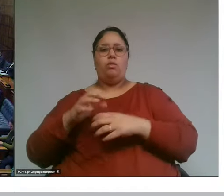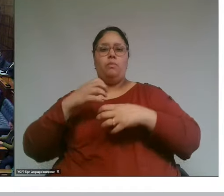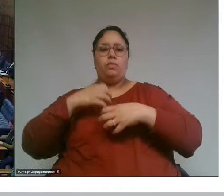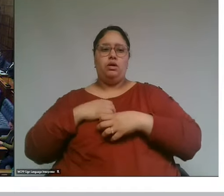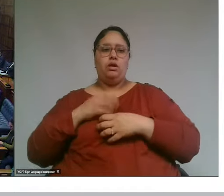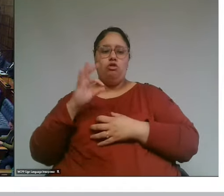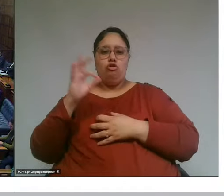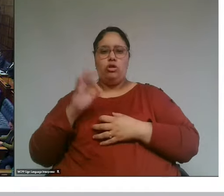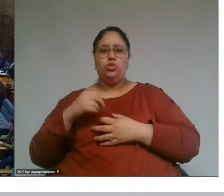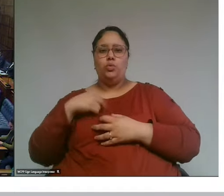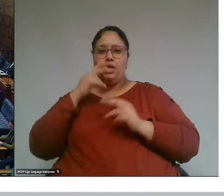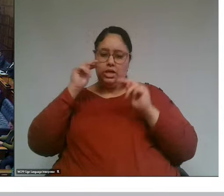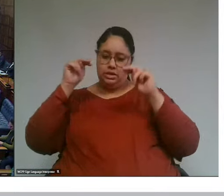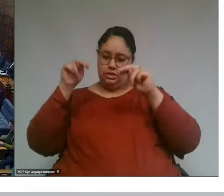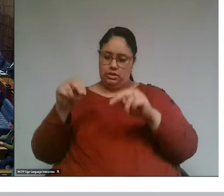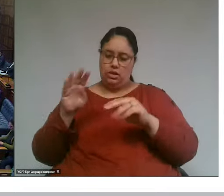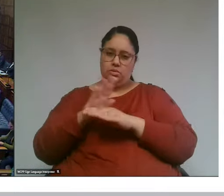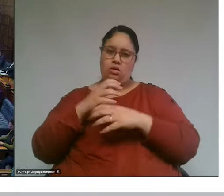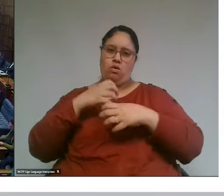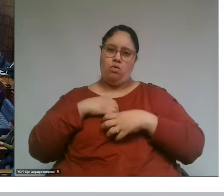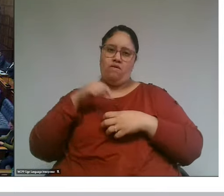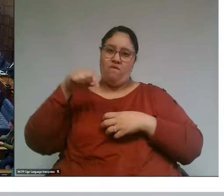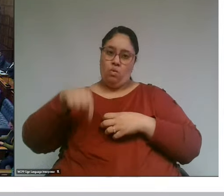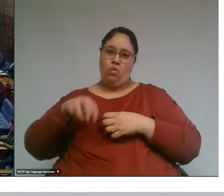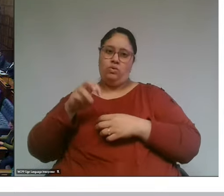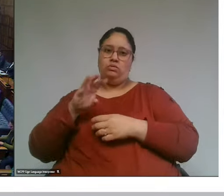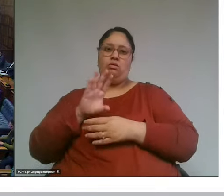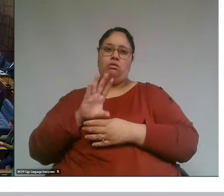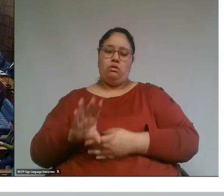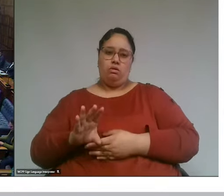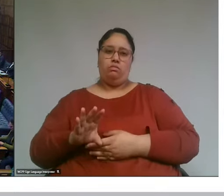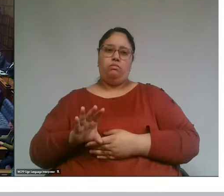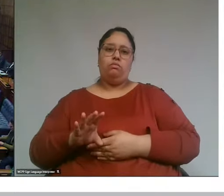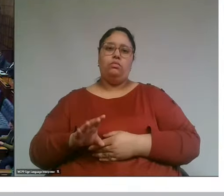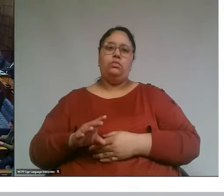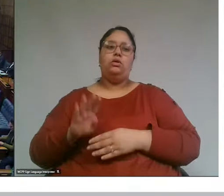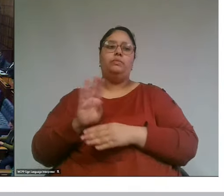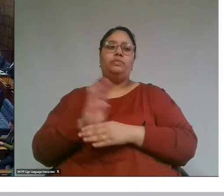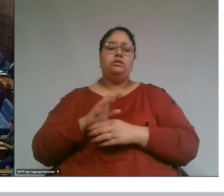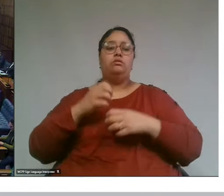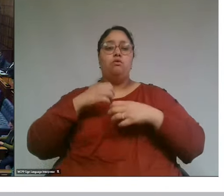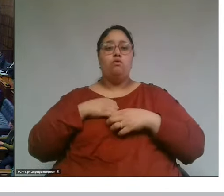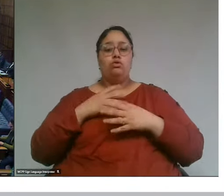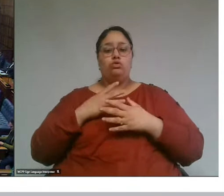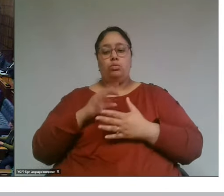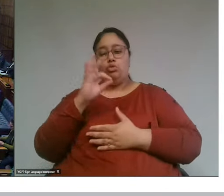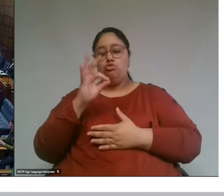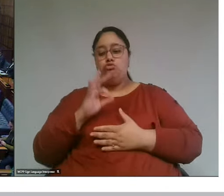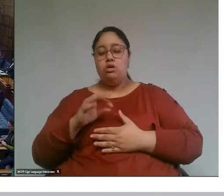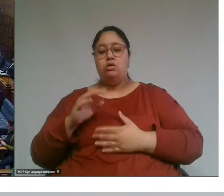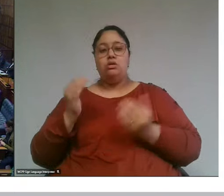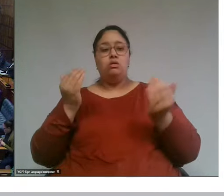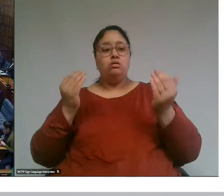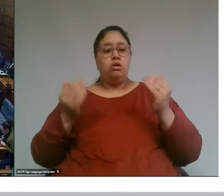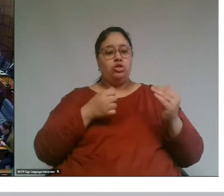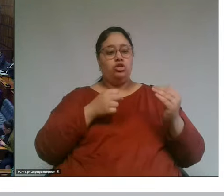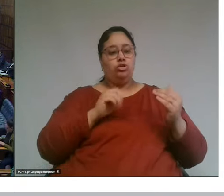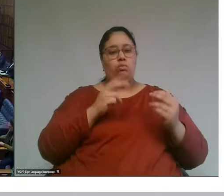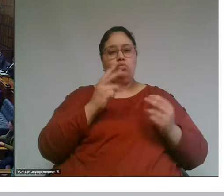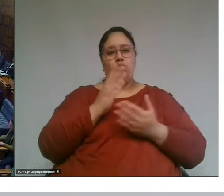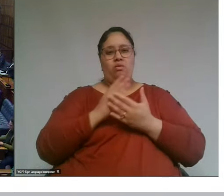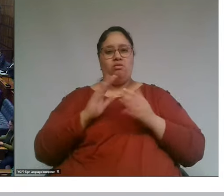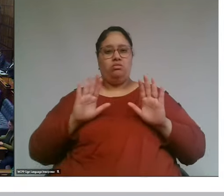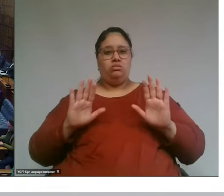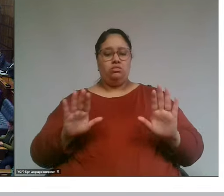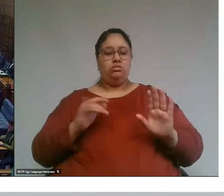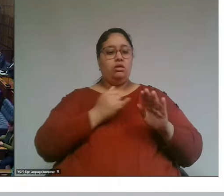that we can see what the entrepreneurship rate is for the Western Cape now the entrepreneurship rate that is measured by GEM has got two parts it's got